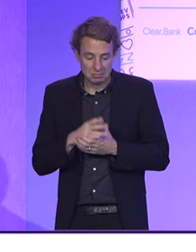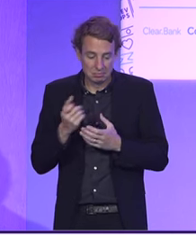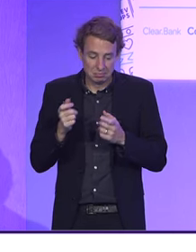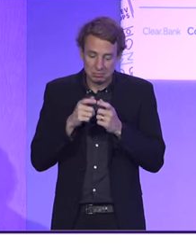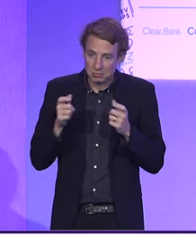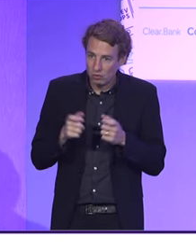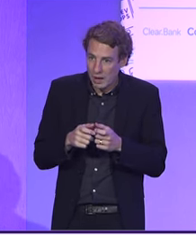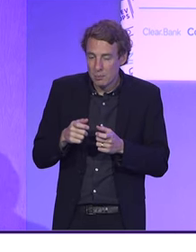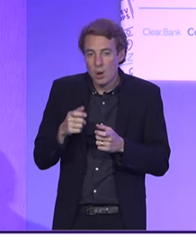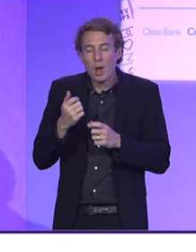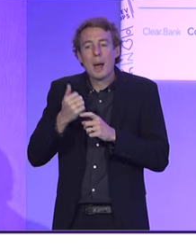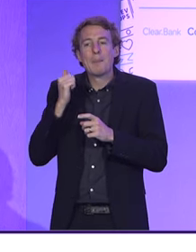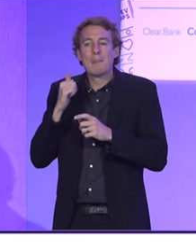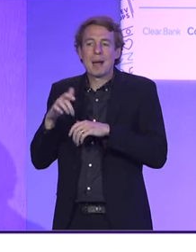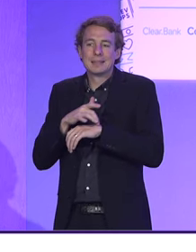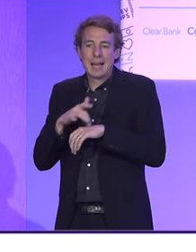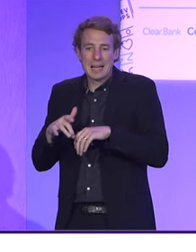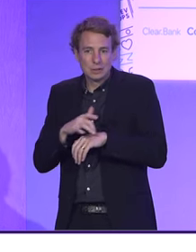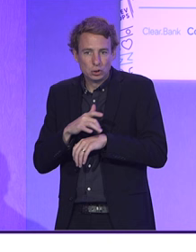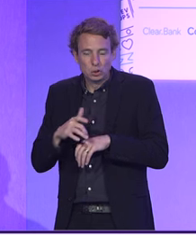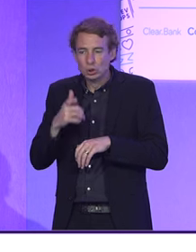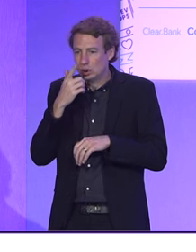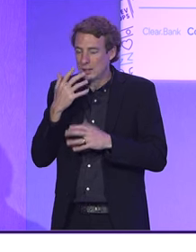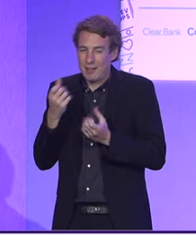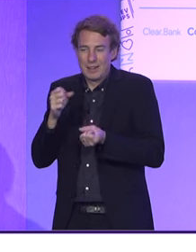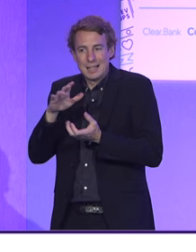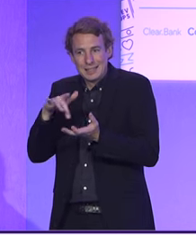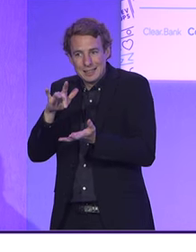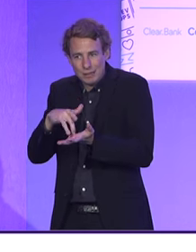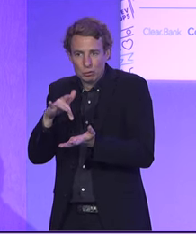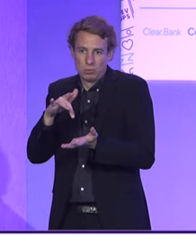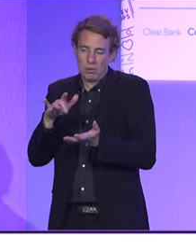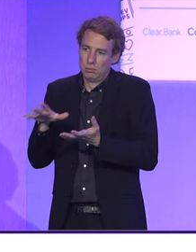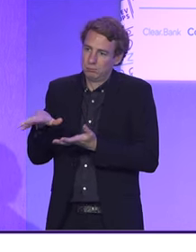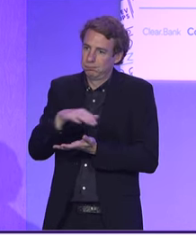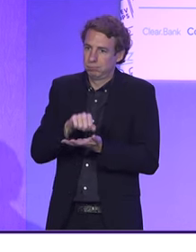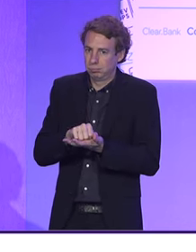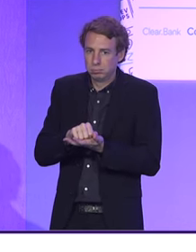Backstage, that you can have in order to have a central repository for the tools, so you don't have to spend time